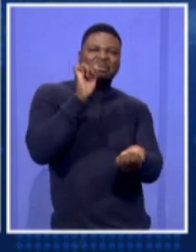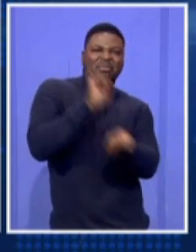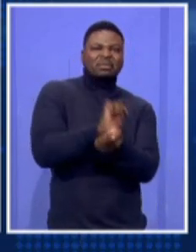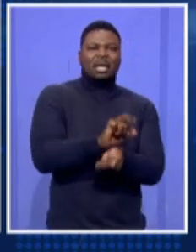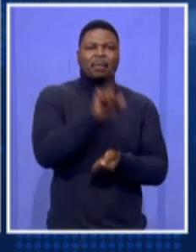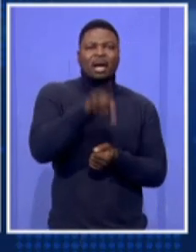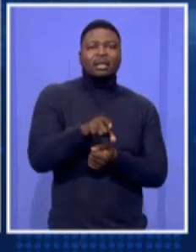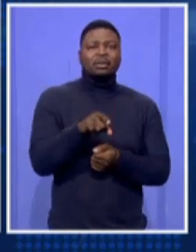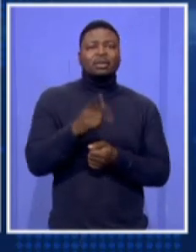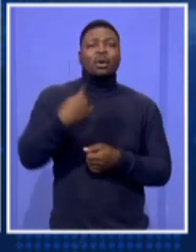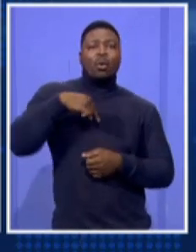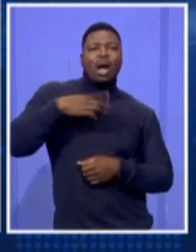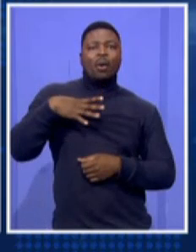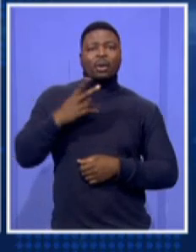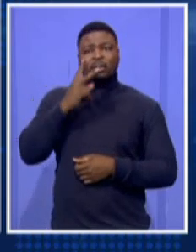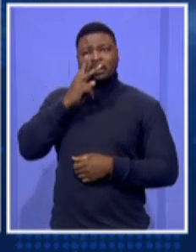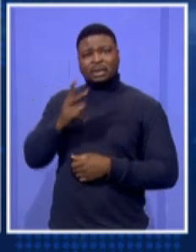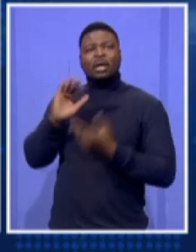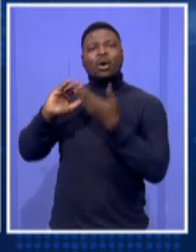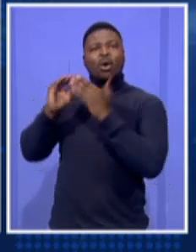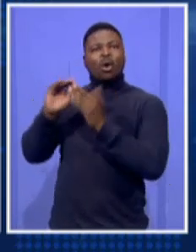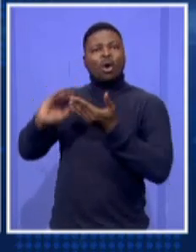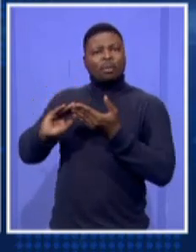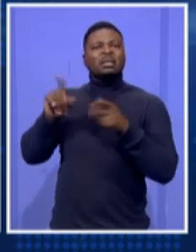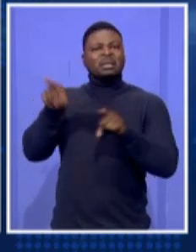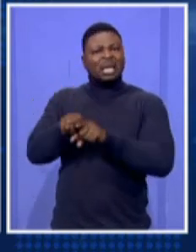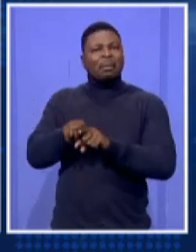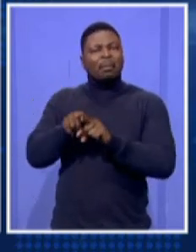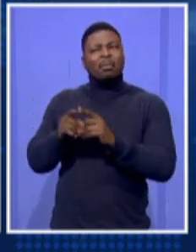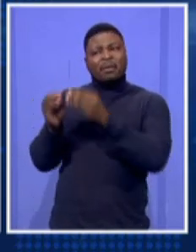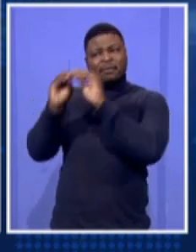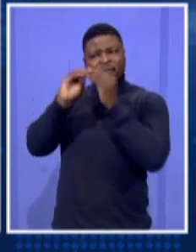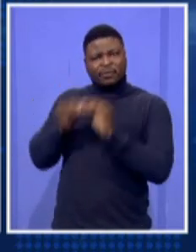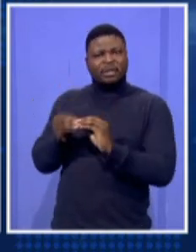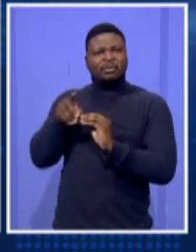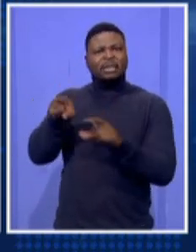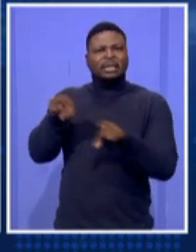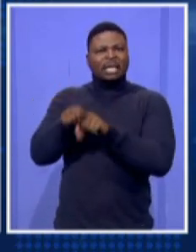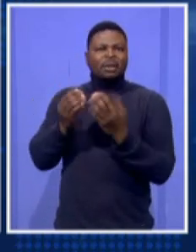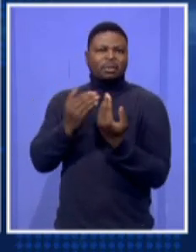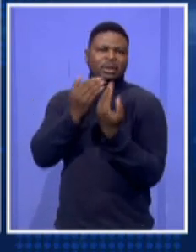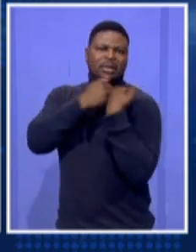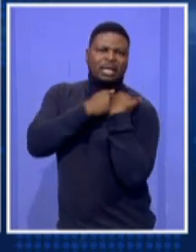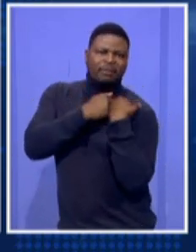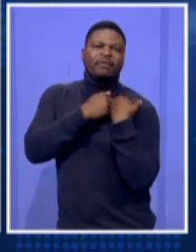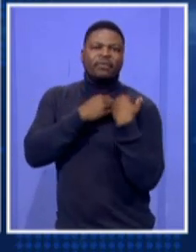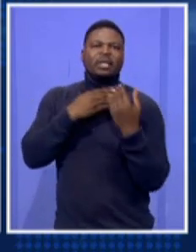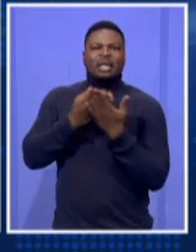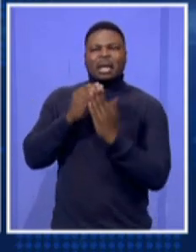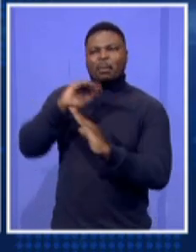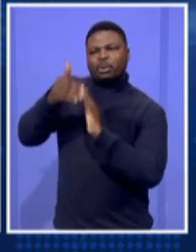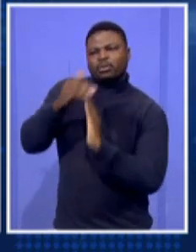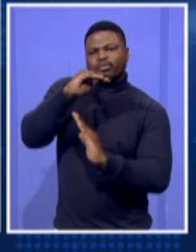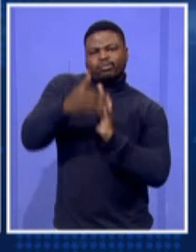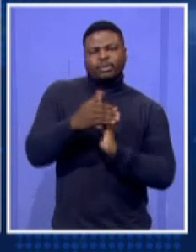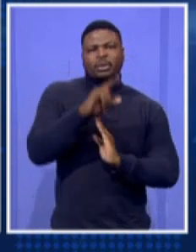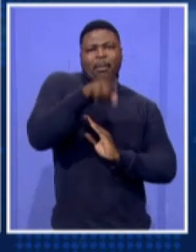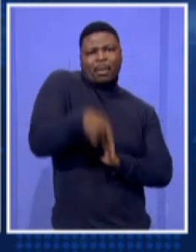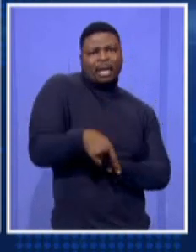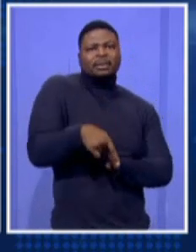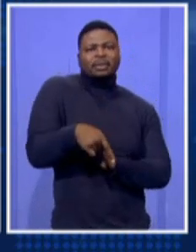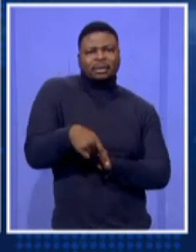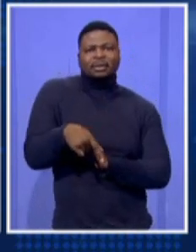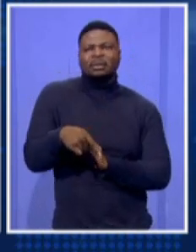want to see communities in the area being restored, that they can be able to live in safety, securely,